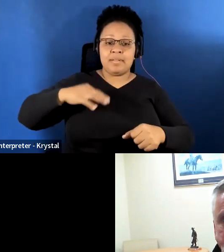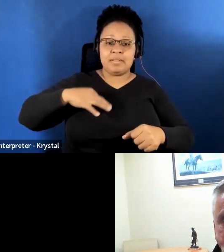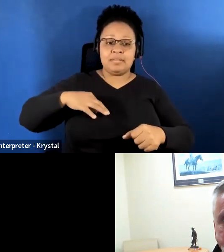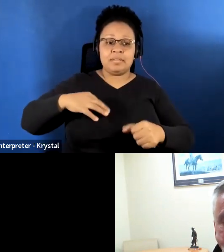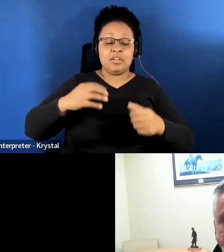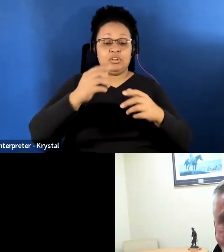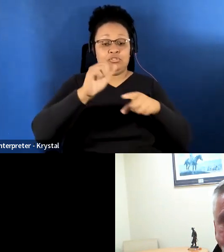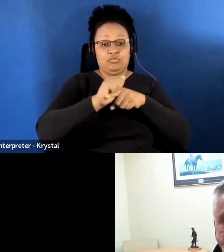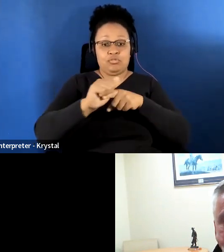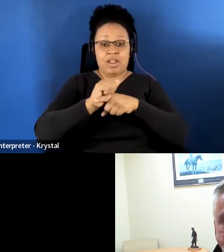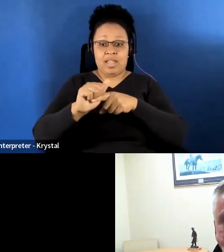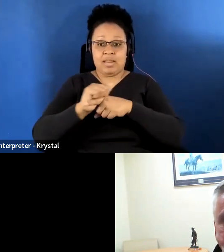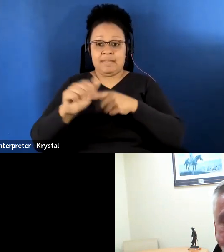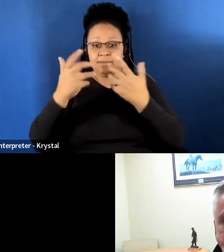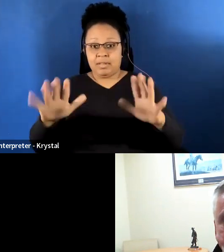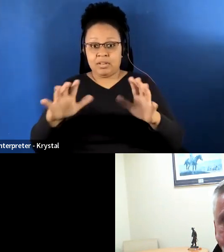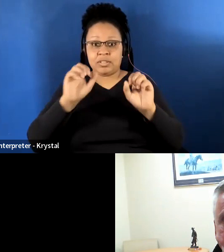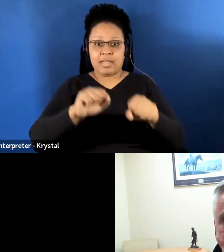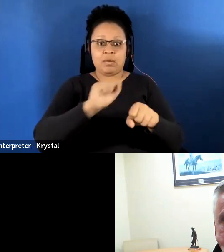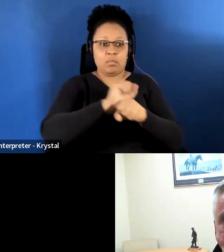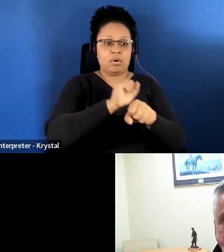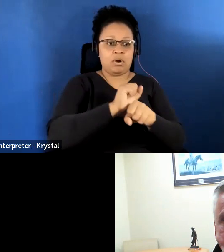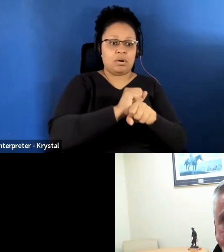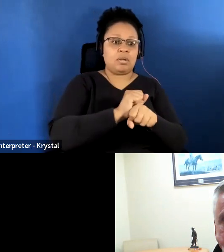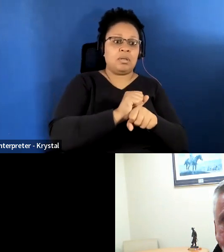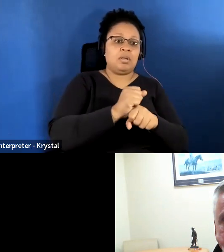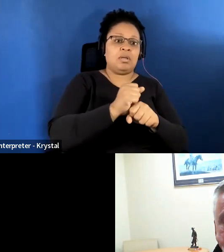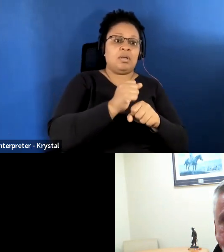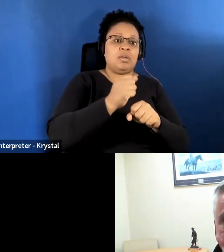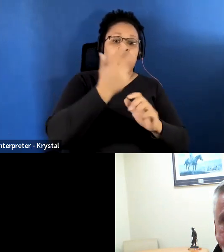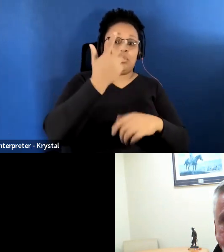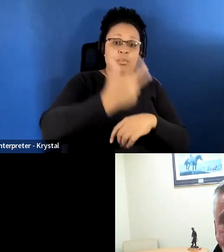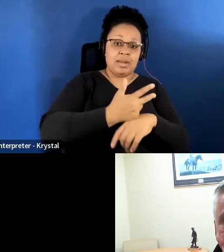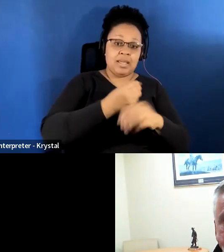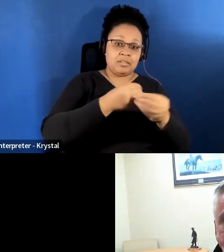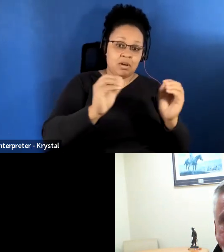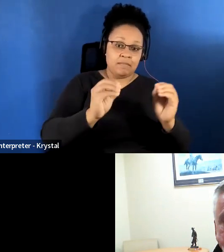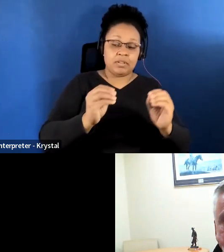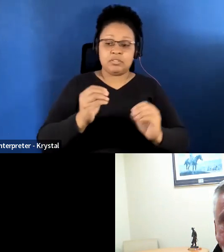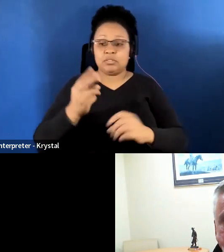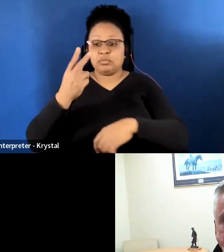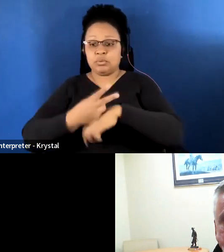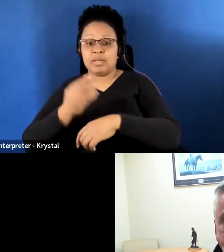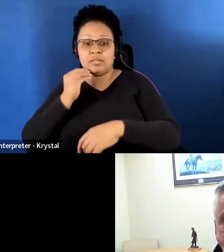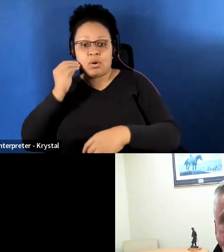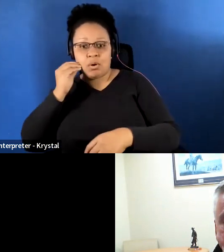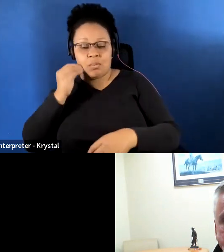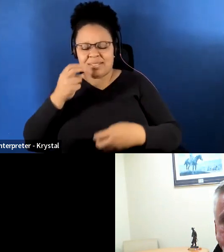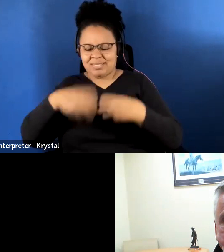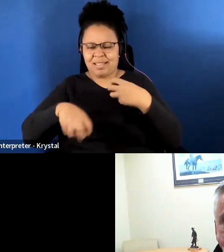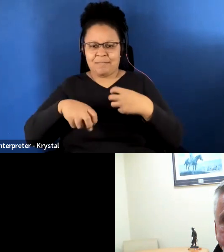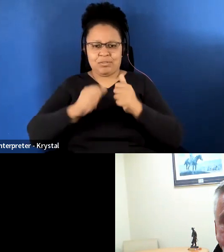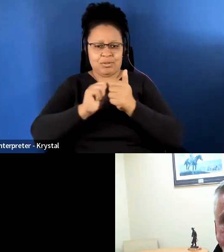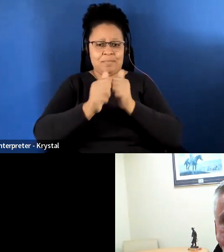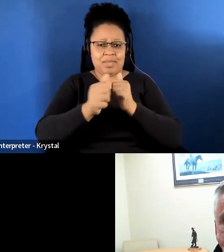3 days a week and work from home 2 days a week. It's really hard to compete with that. And I'm